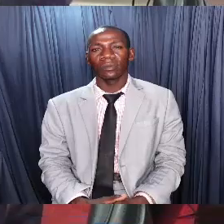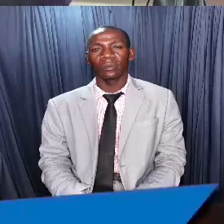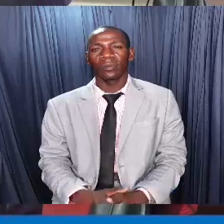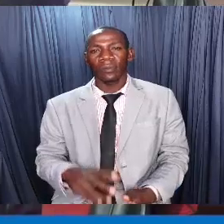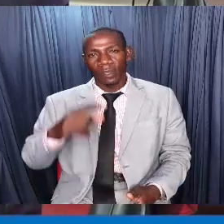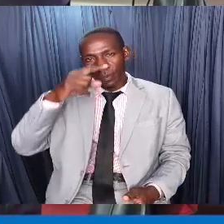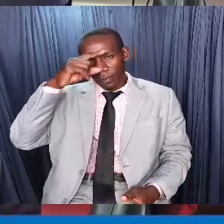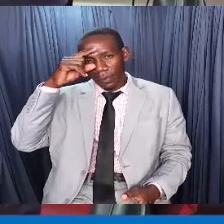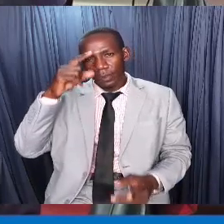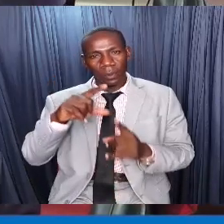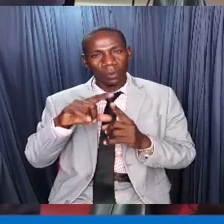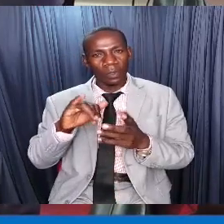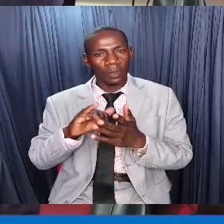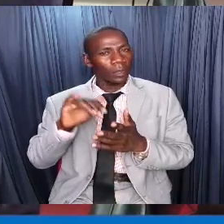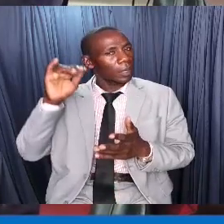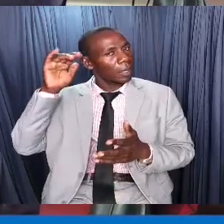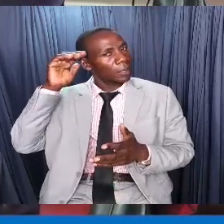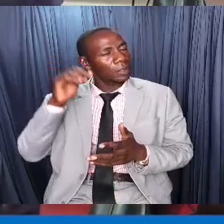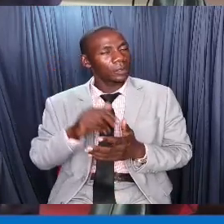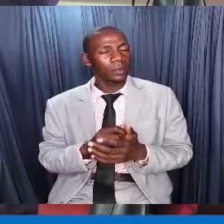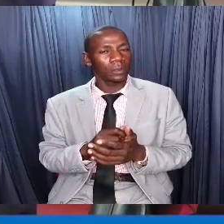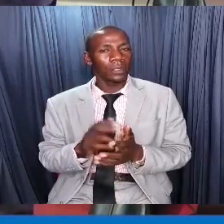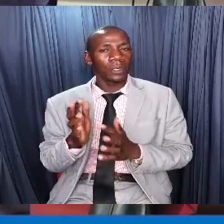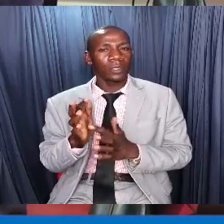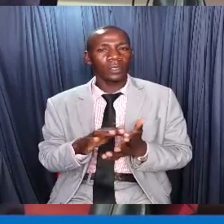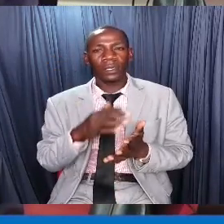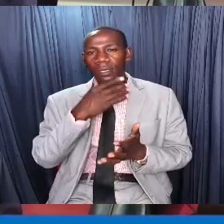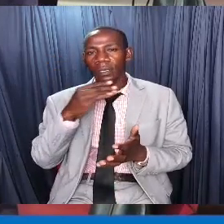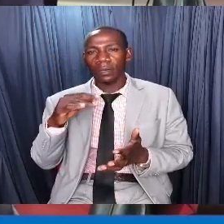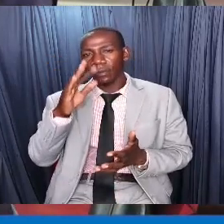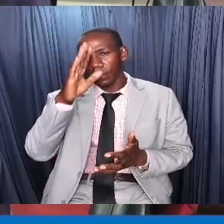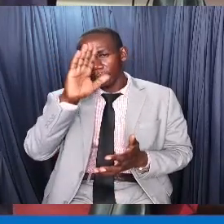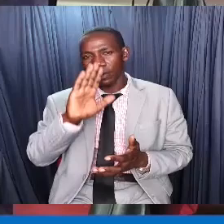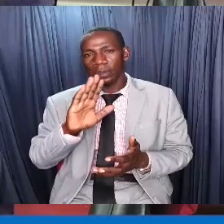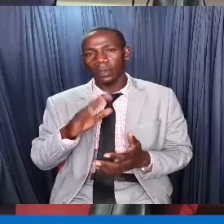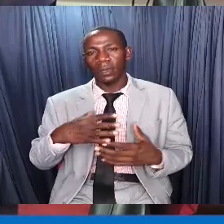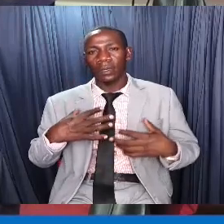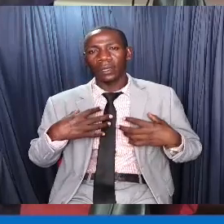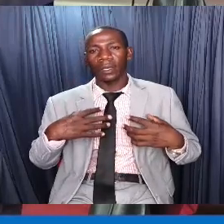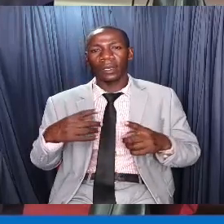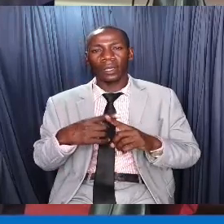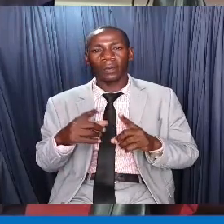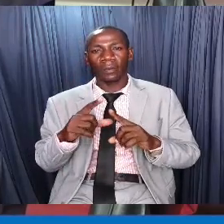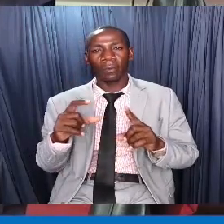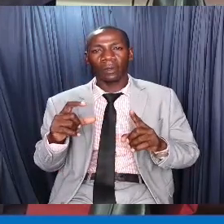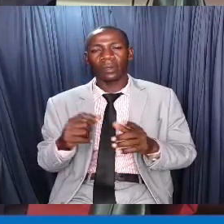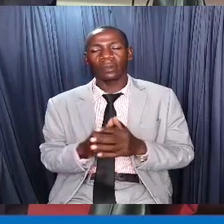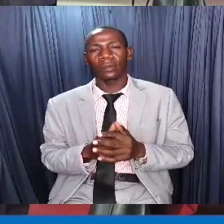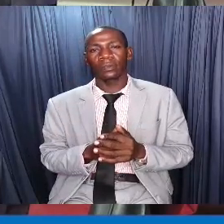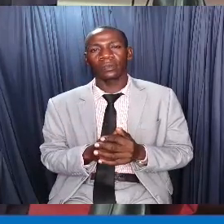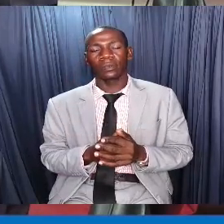Mana ni maneno aliyoyasikia. Because these are things they already heard. Kwamba Yesu mwana wa Mungu. That Jesus is the Son of God. Ndiye aponyaye kila neno. He is the one healing every